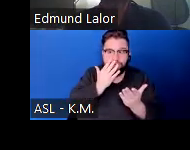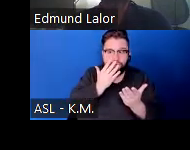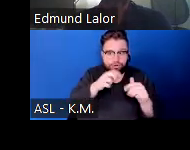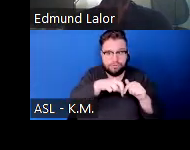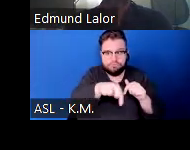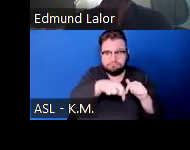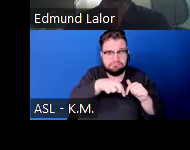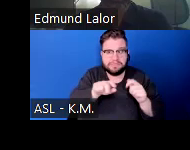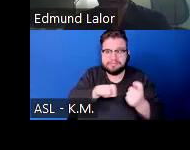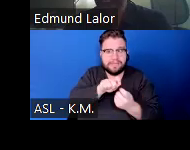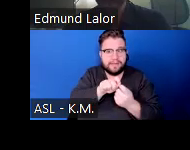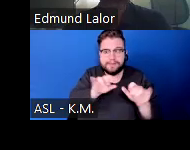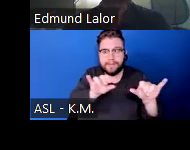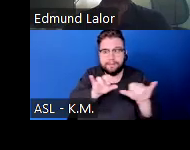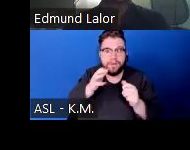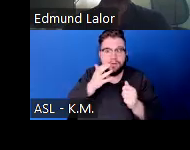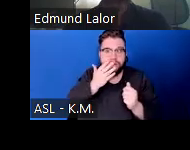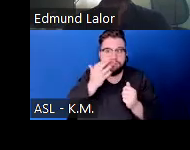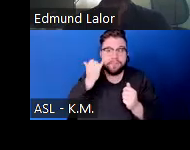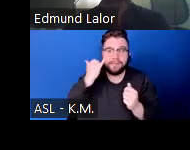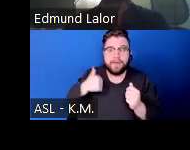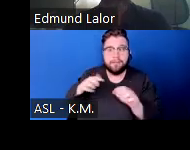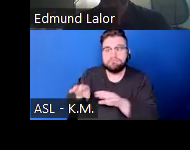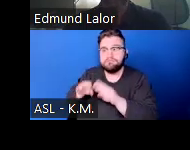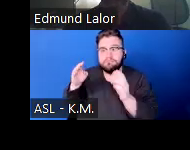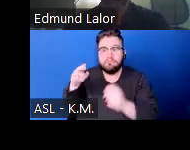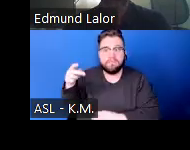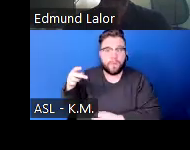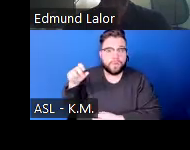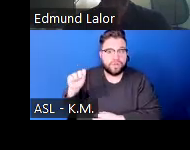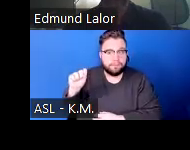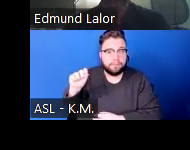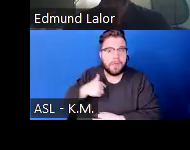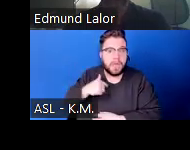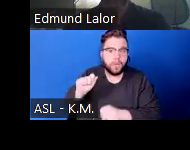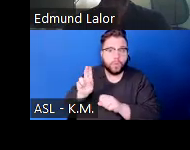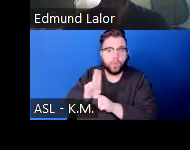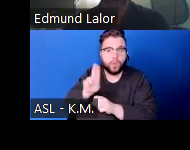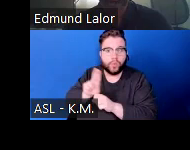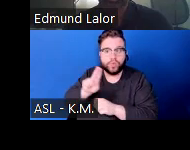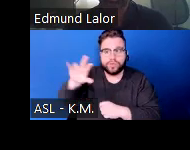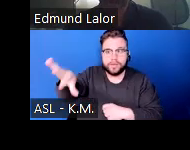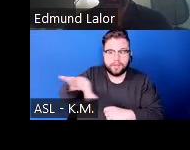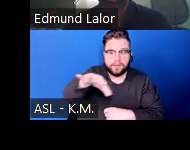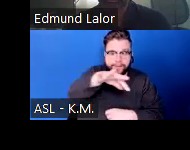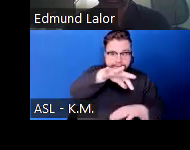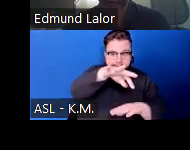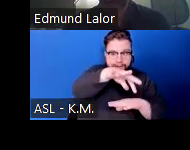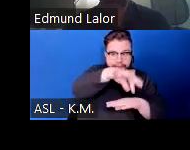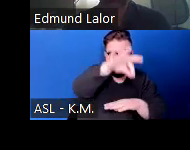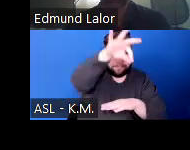gray. So if I had Photoshop open now, for example, I could do the little eyedropper tool and show you that these two